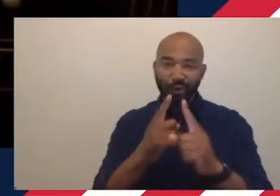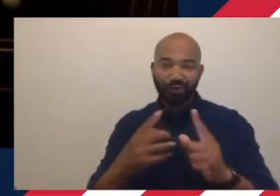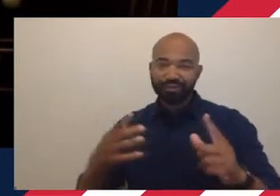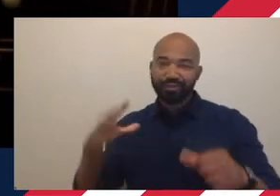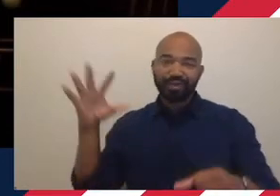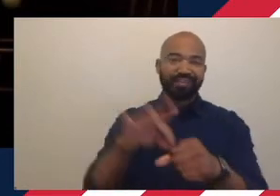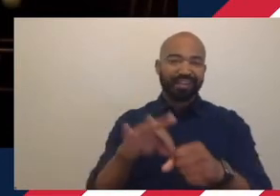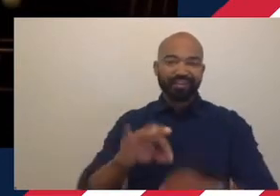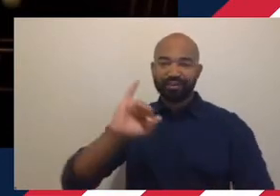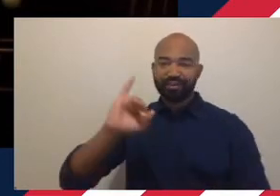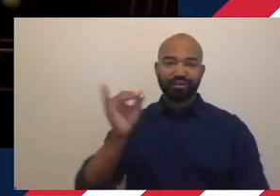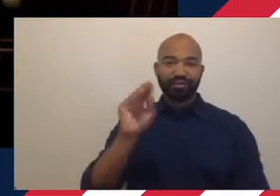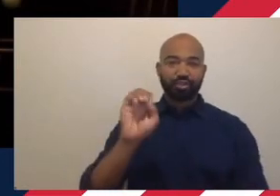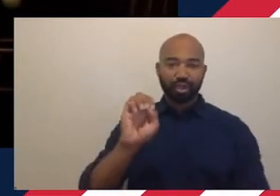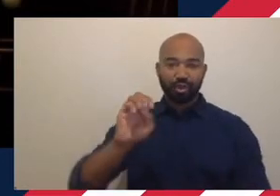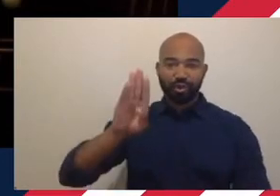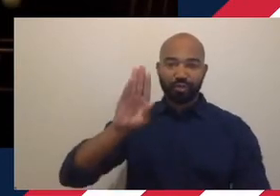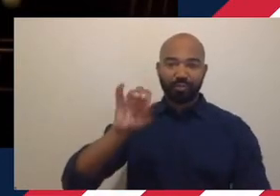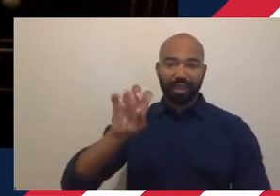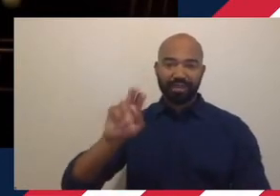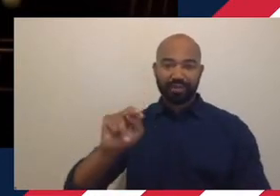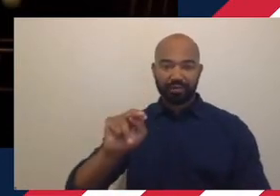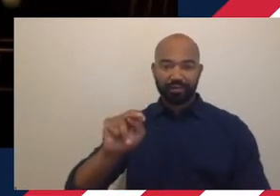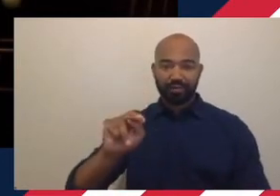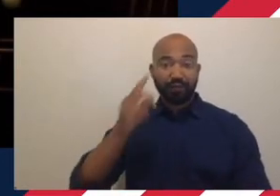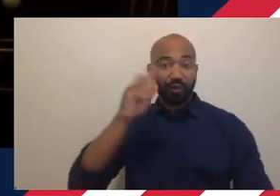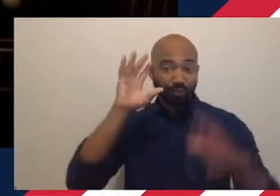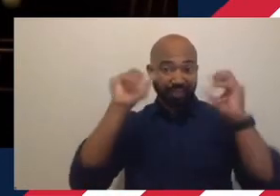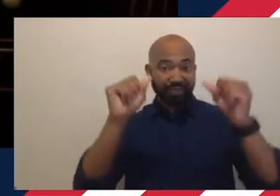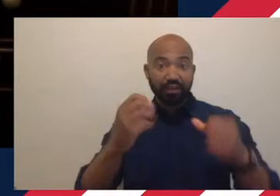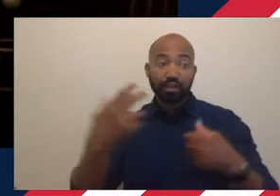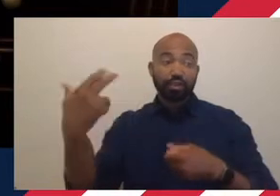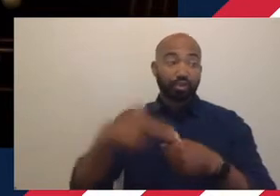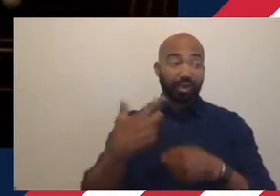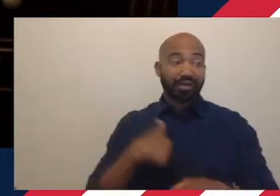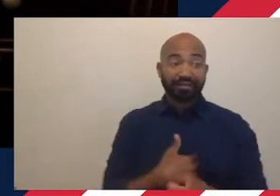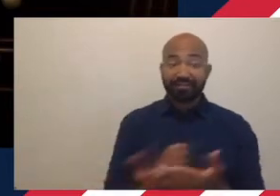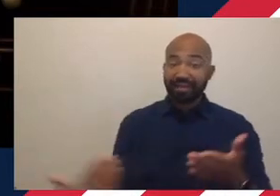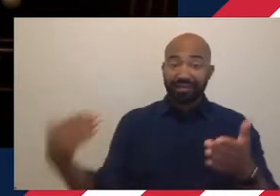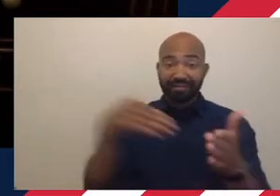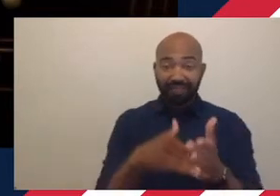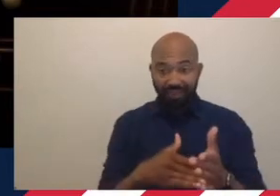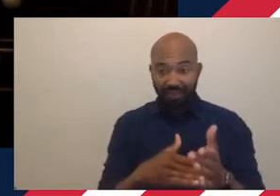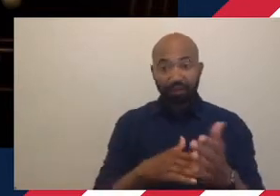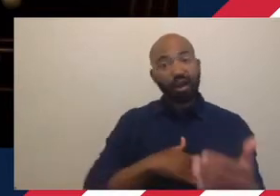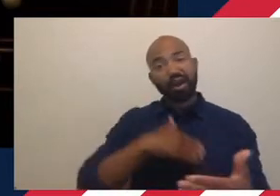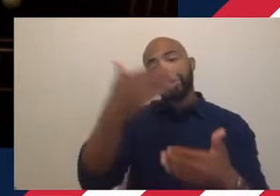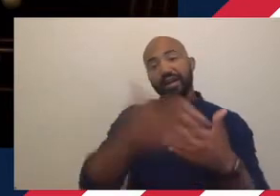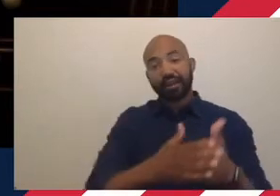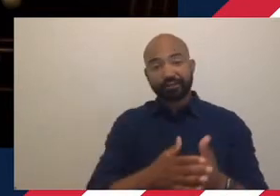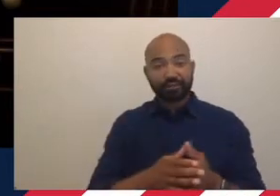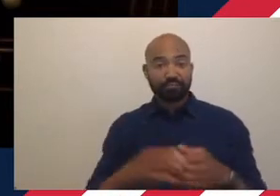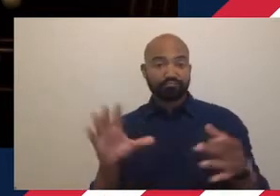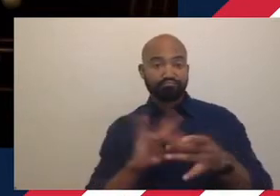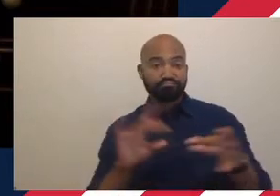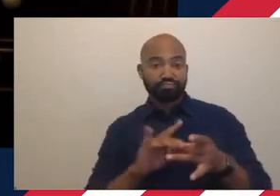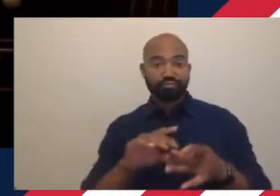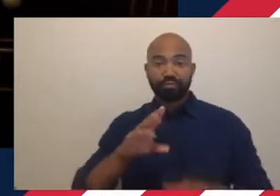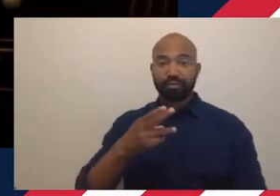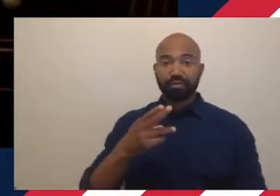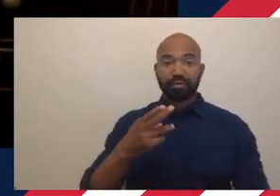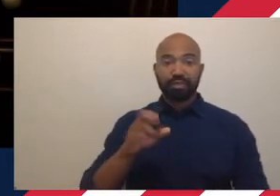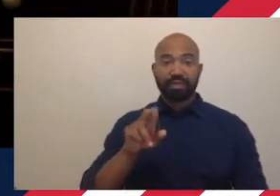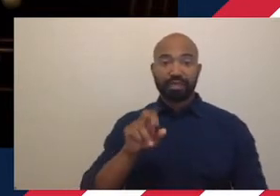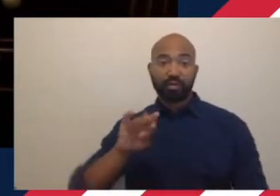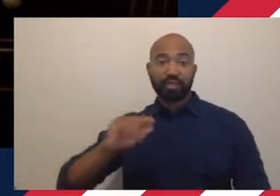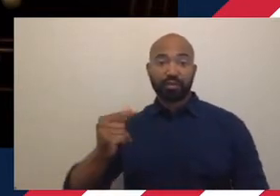on Wednesday, July 1st at 5 p.m. Eastern Time for our next hearing, where we will be focusing